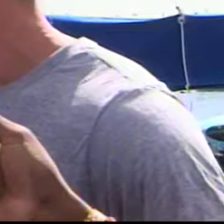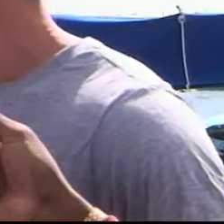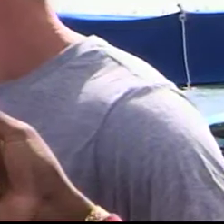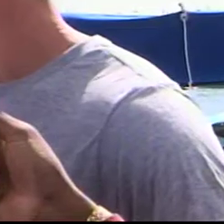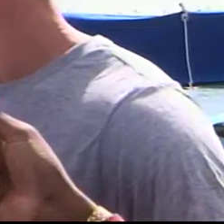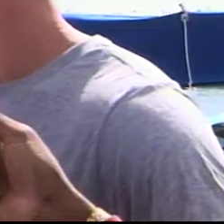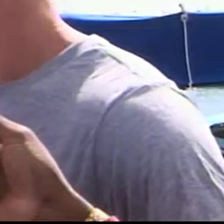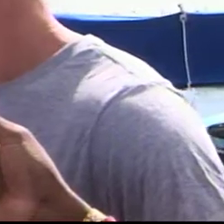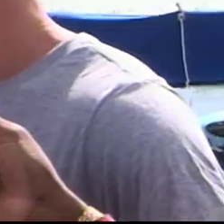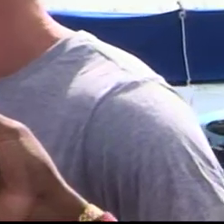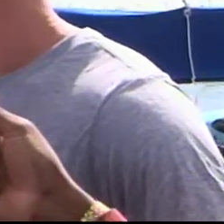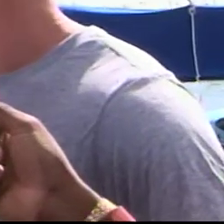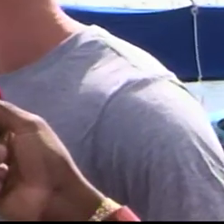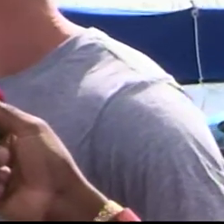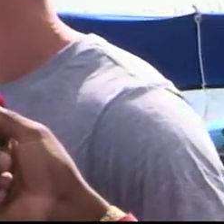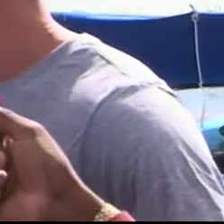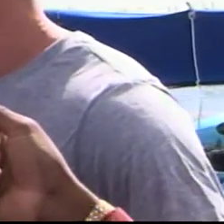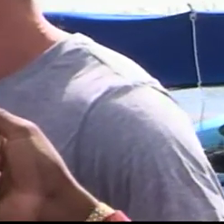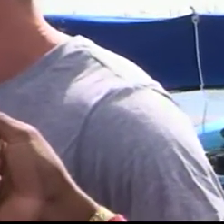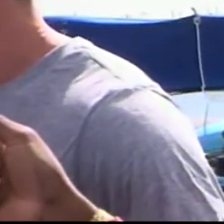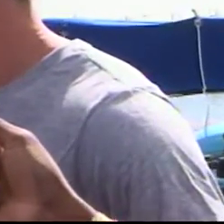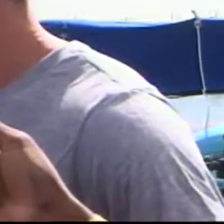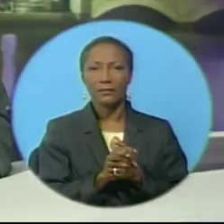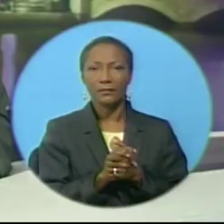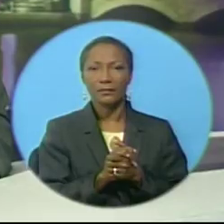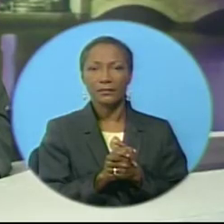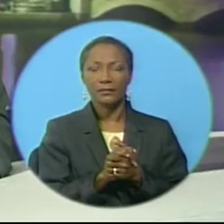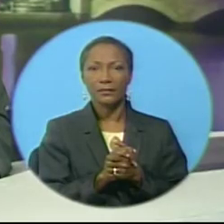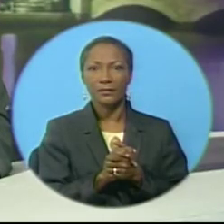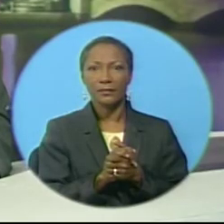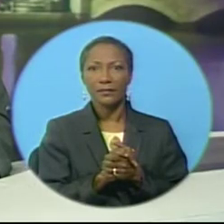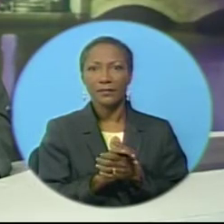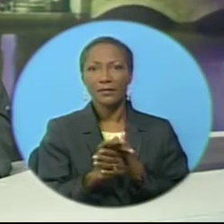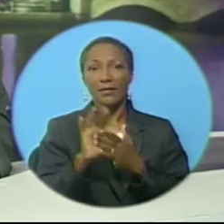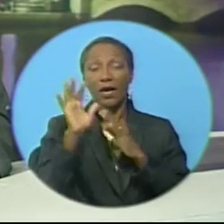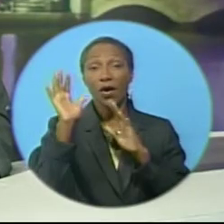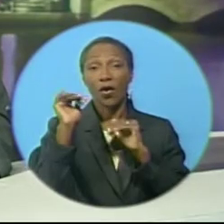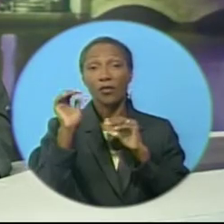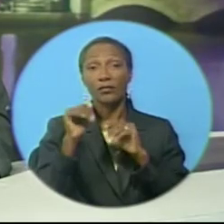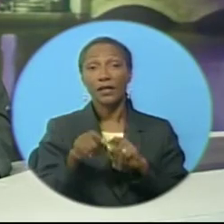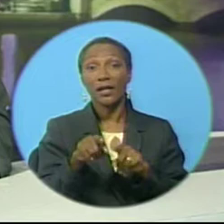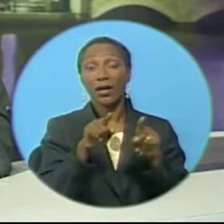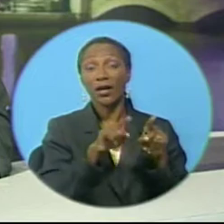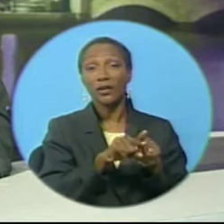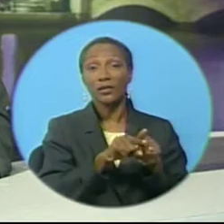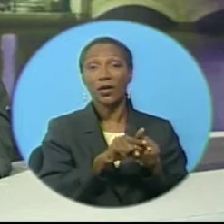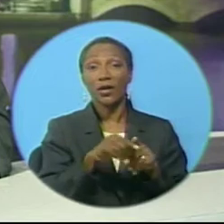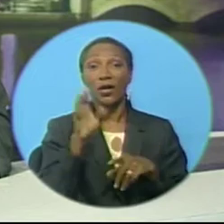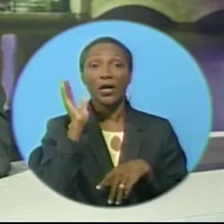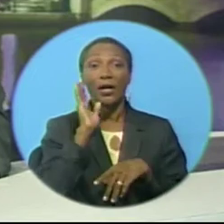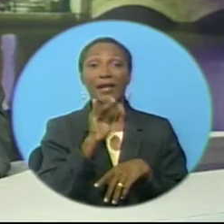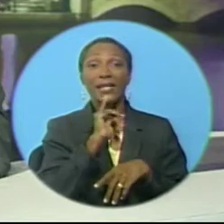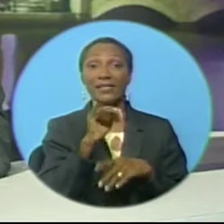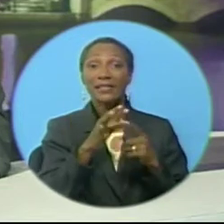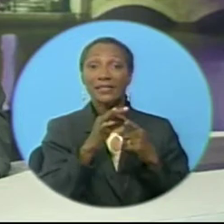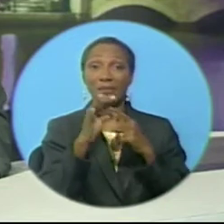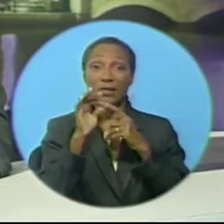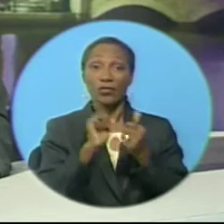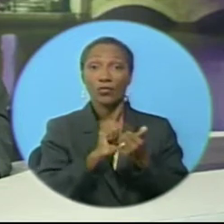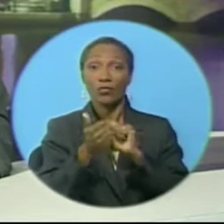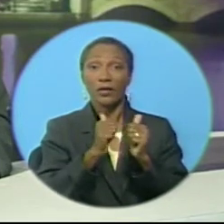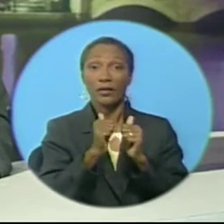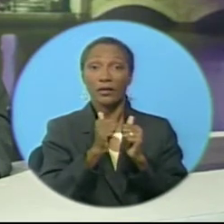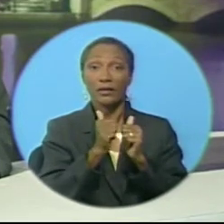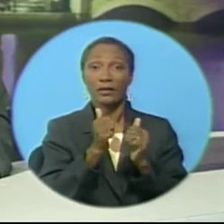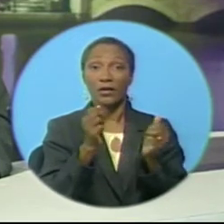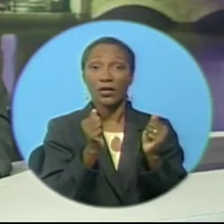team, and I'd like to bring in as many Bajans as we possibly can. Hopefully, also on the agenda is a special race between a